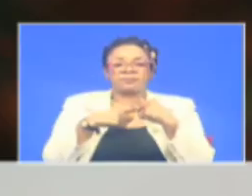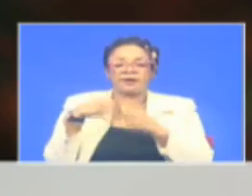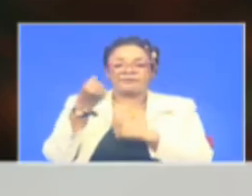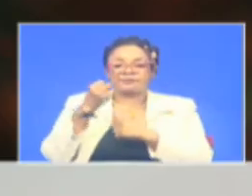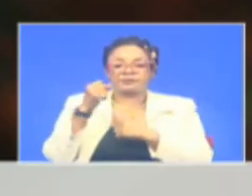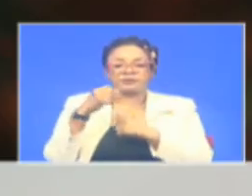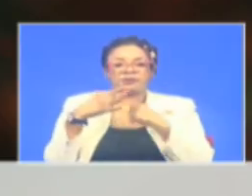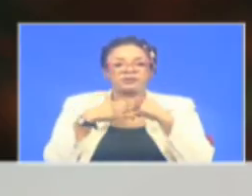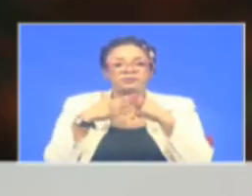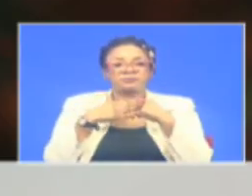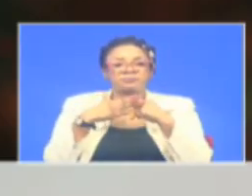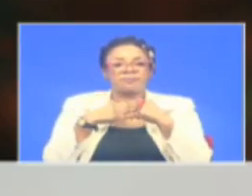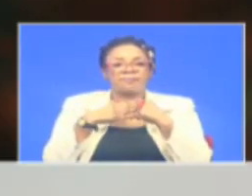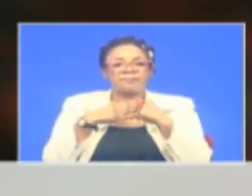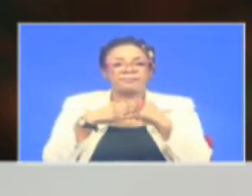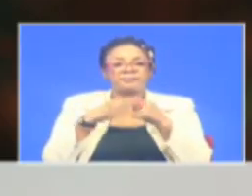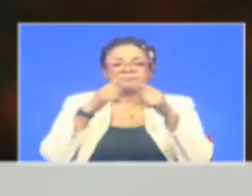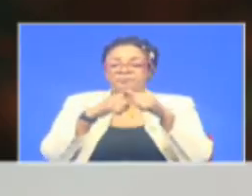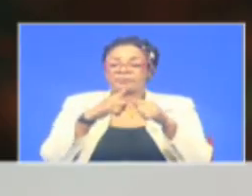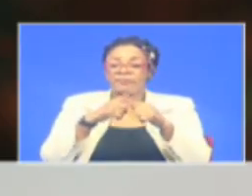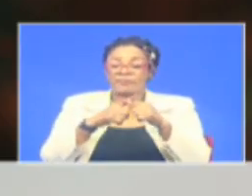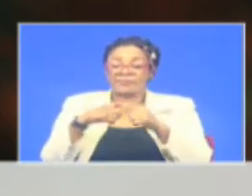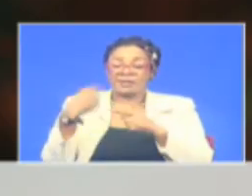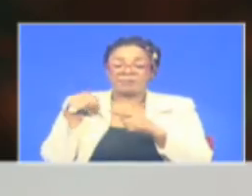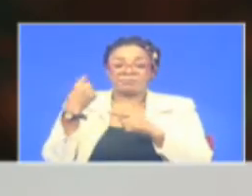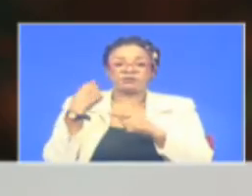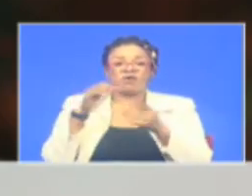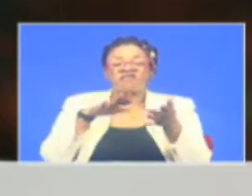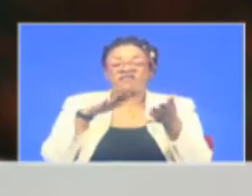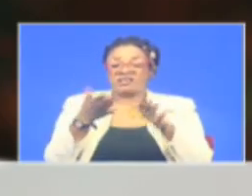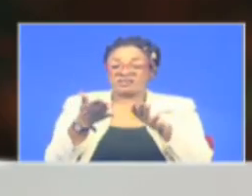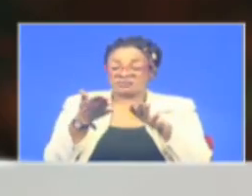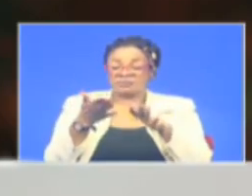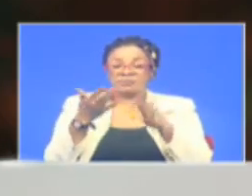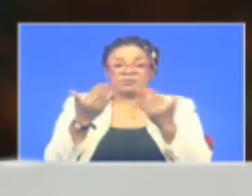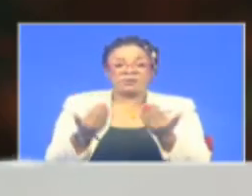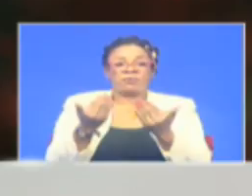42,659. The total number of fatalities, though, has risen to